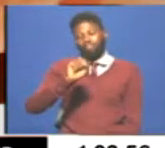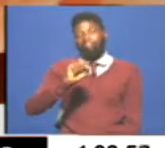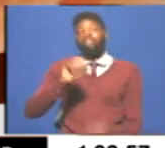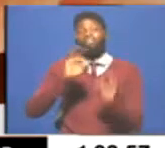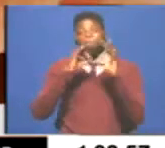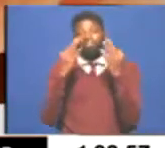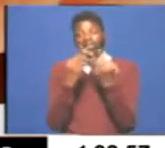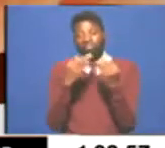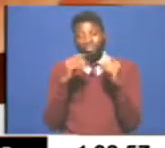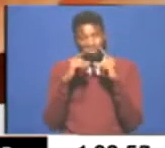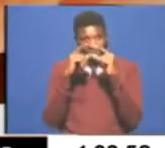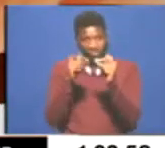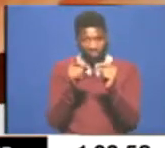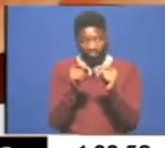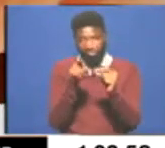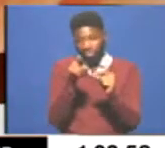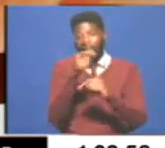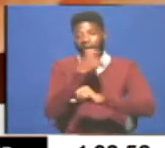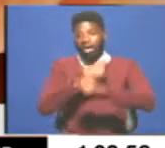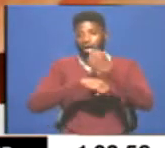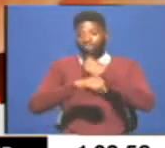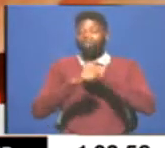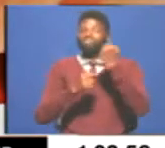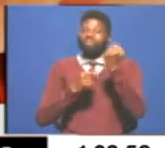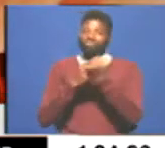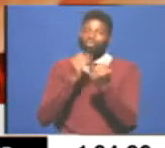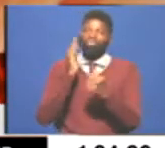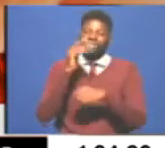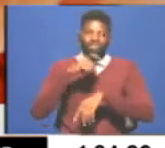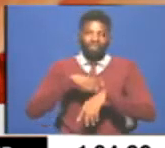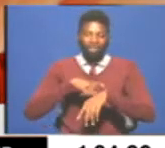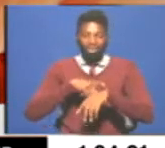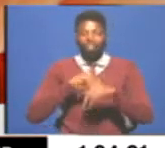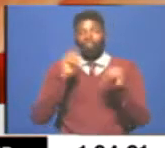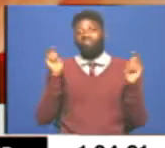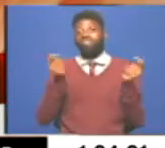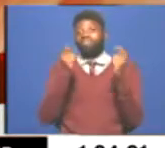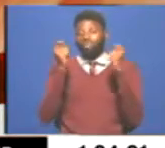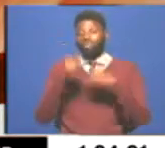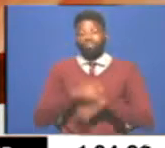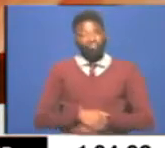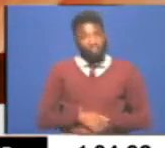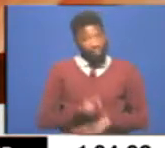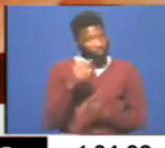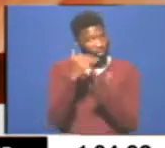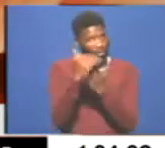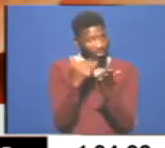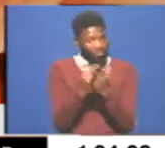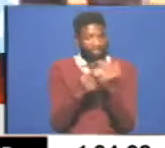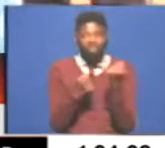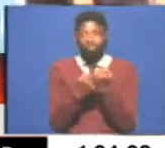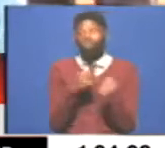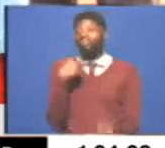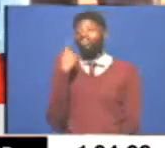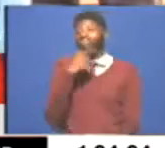cushion them during the festivities. The program is being coordinated by the County Red Cross team.